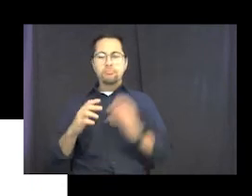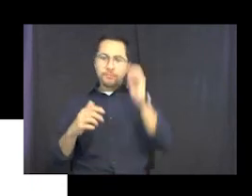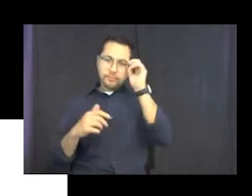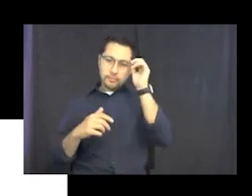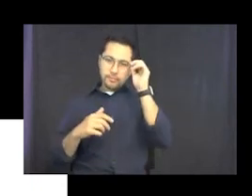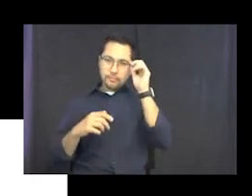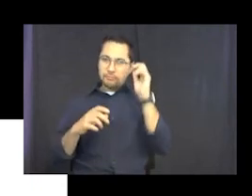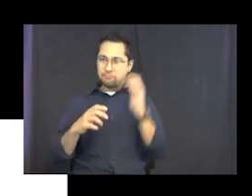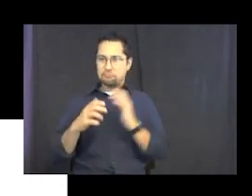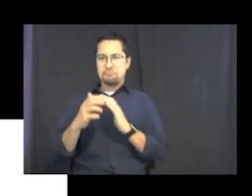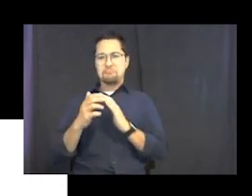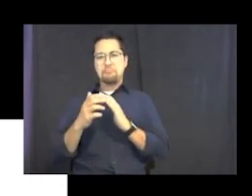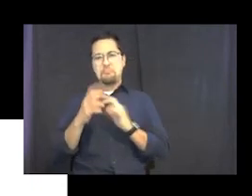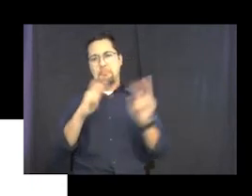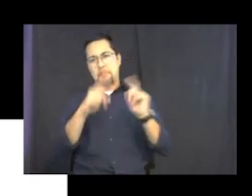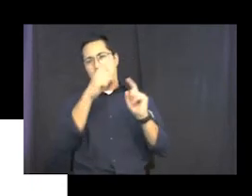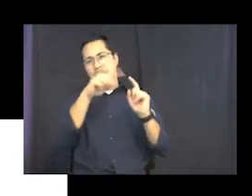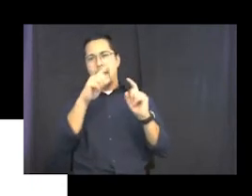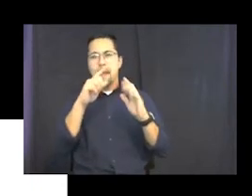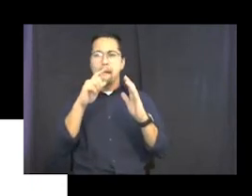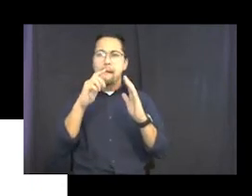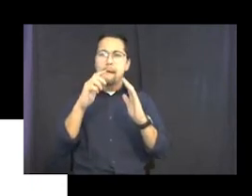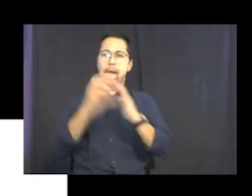automatically assume that